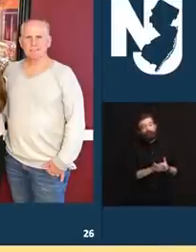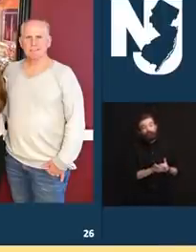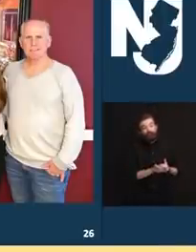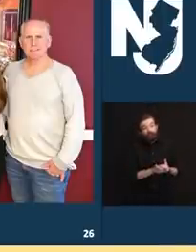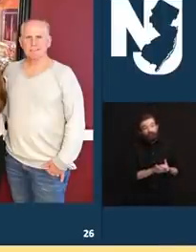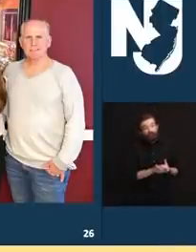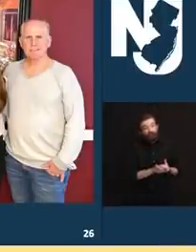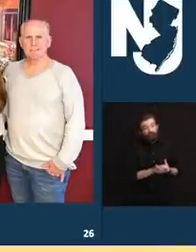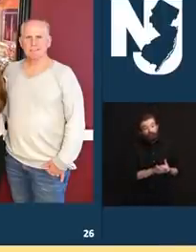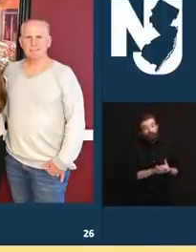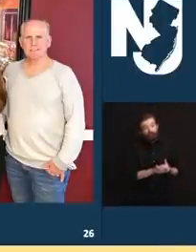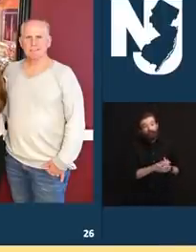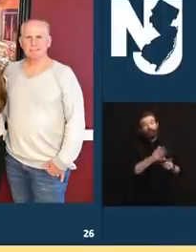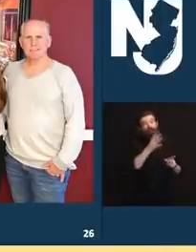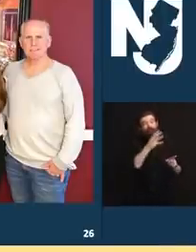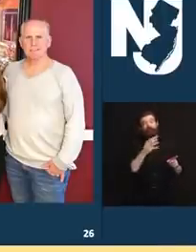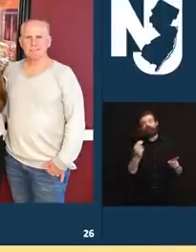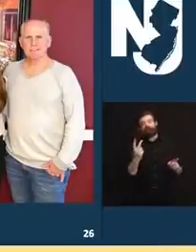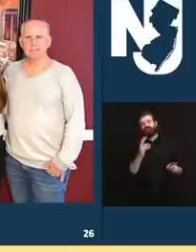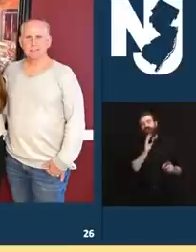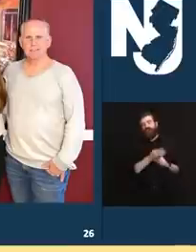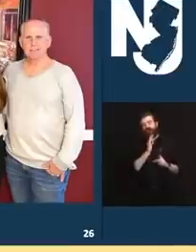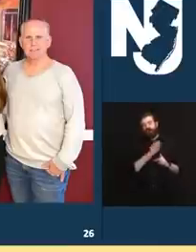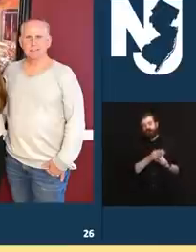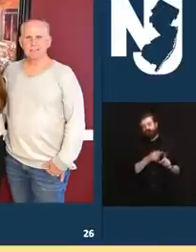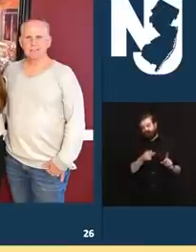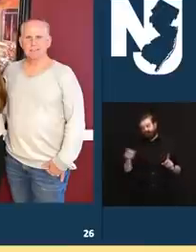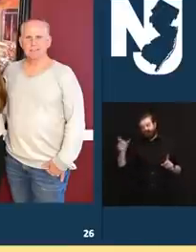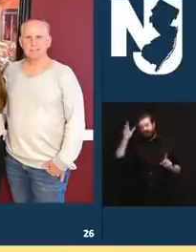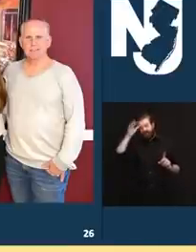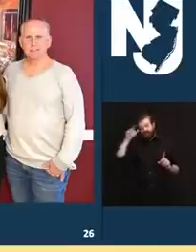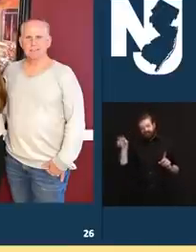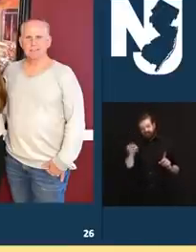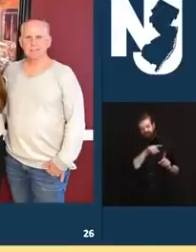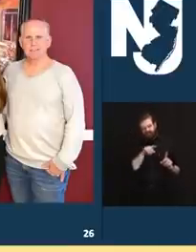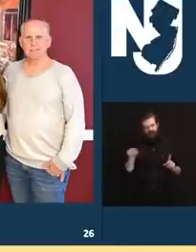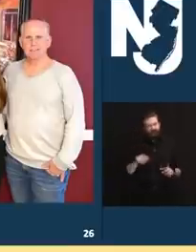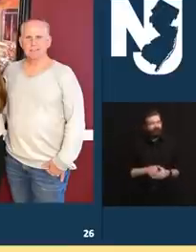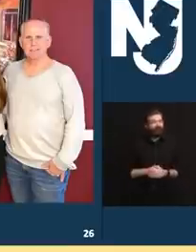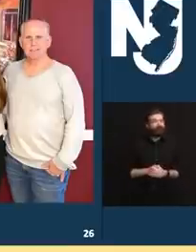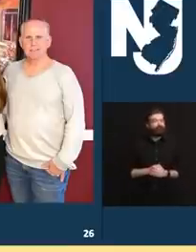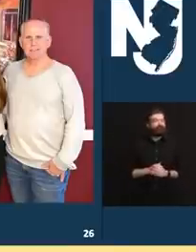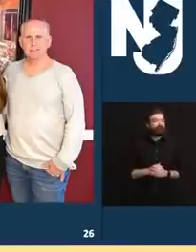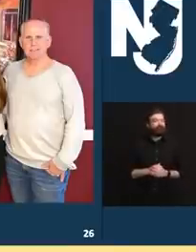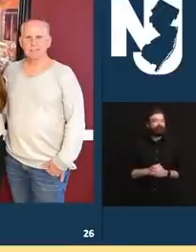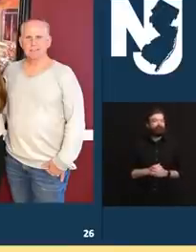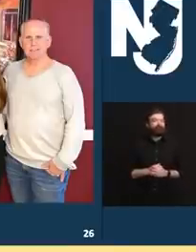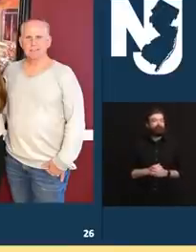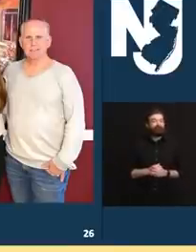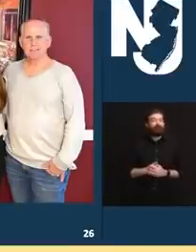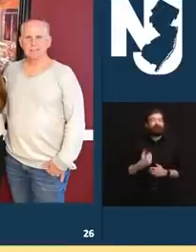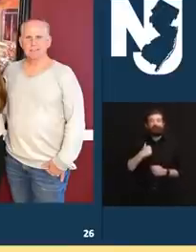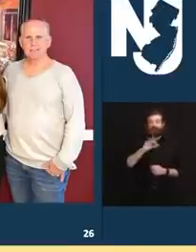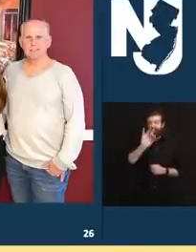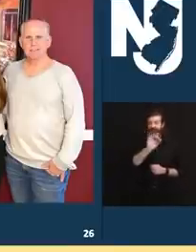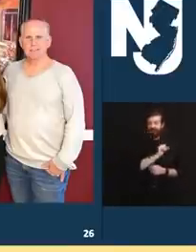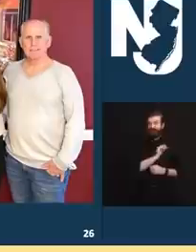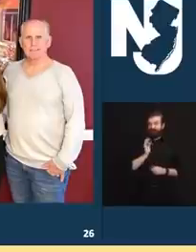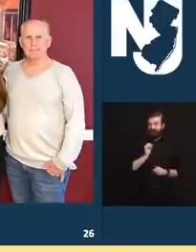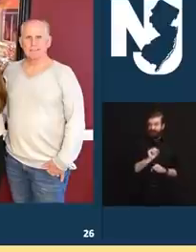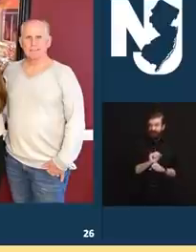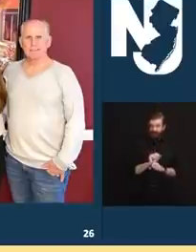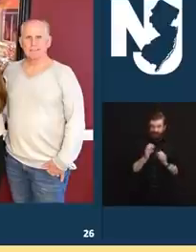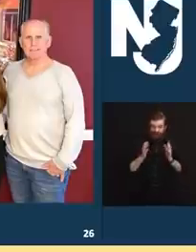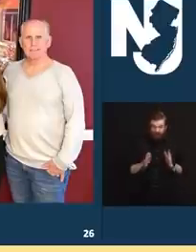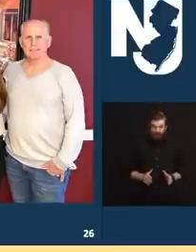mainstay in the community for more than 3 decades and employs a staff of 8. Lucy and Nicole work with the EDA to secure a